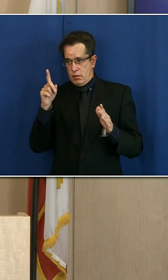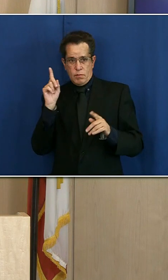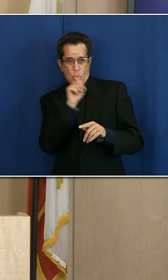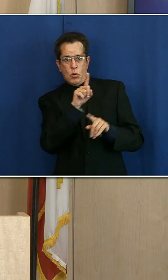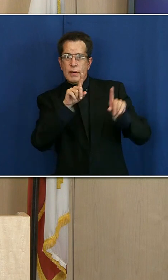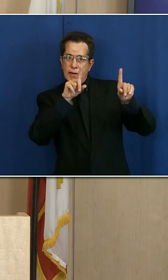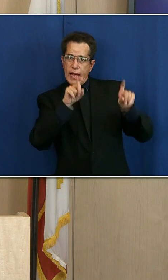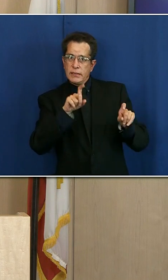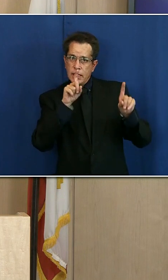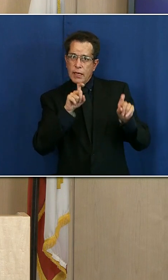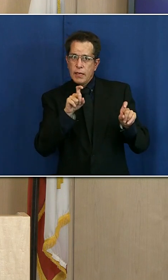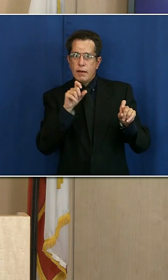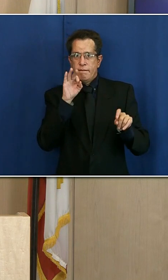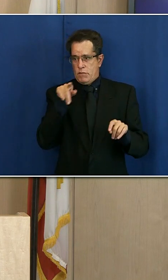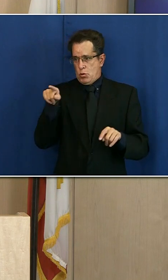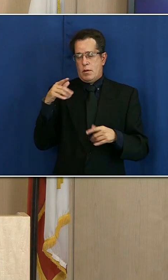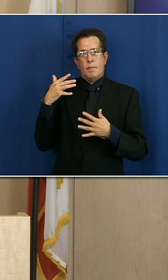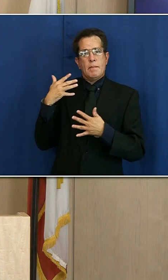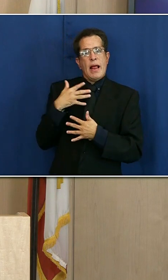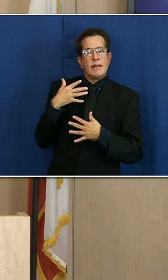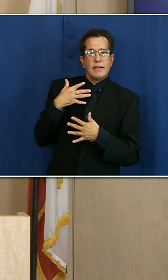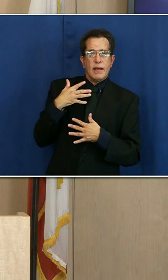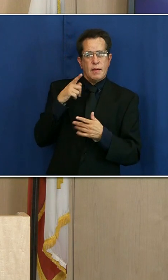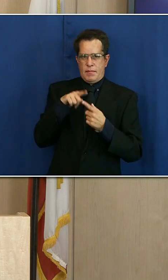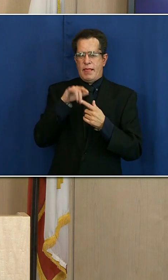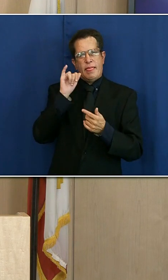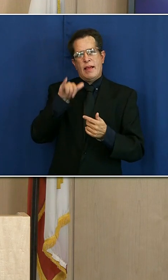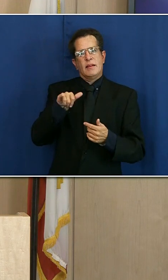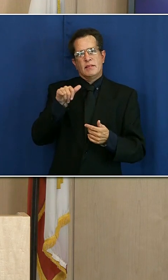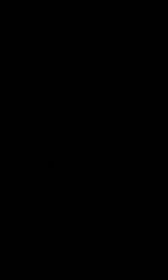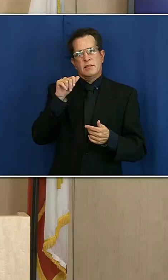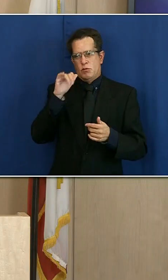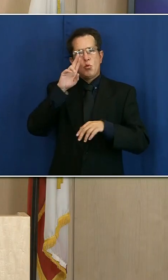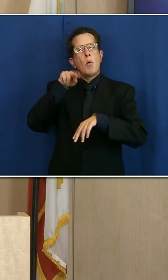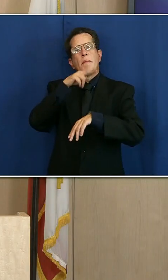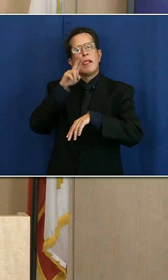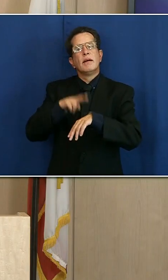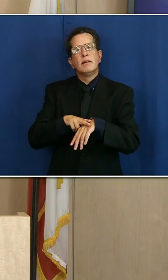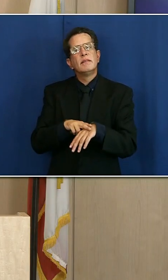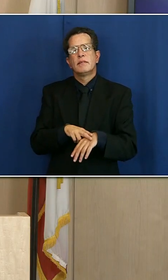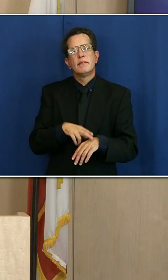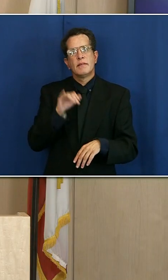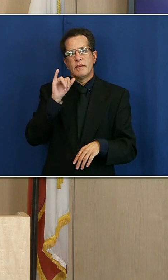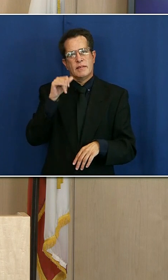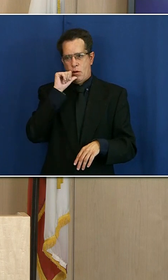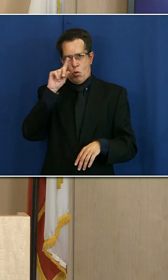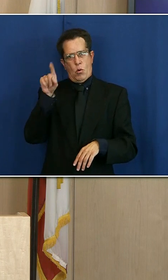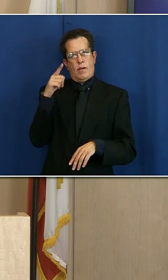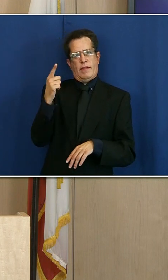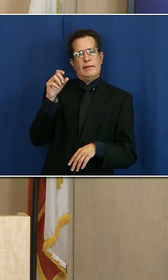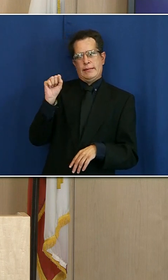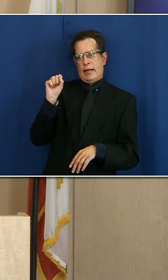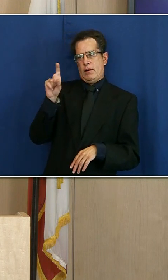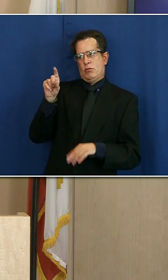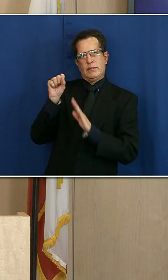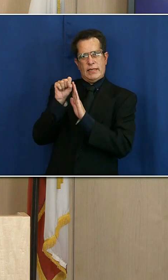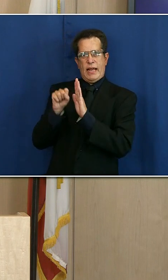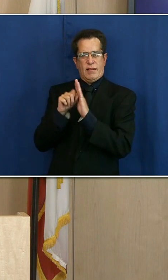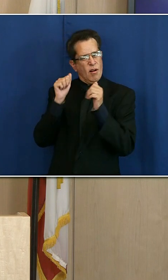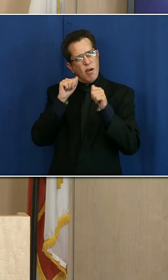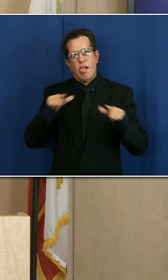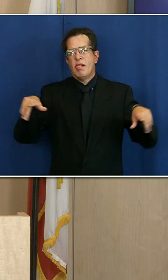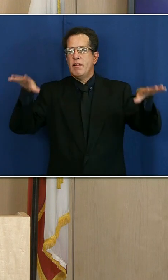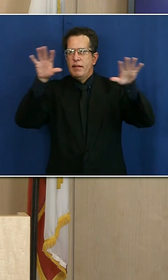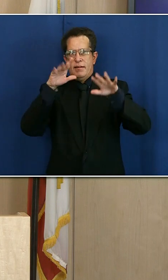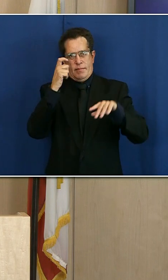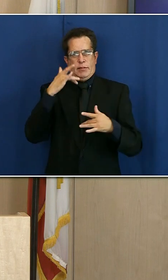symptoms, having some hesitations about that is not unique to San Diego State students. That's actually something that everybody might have